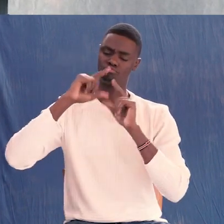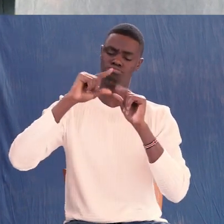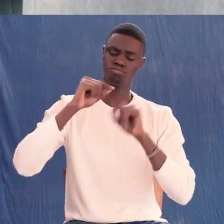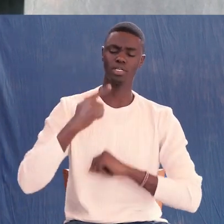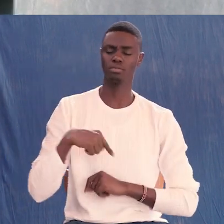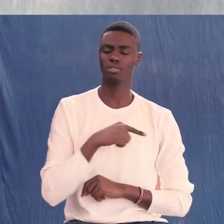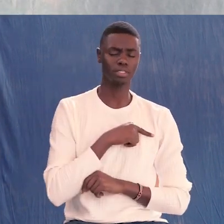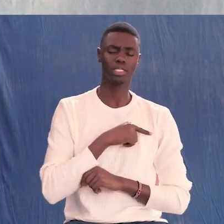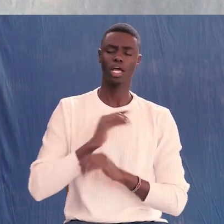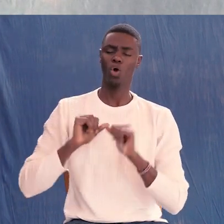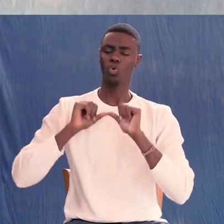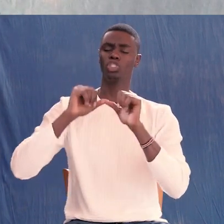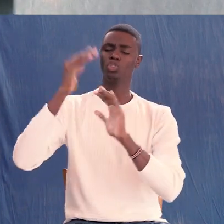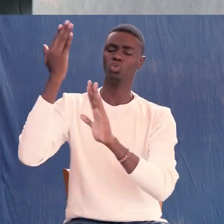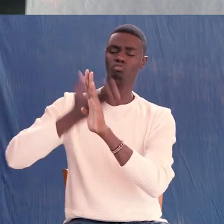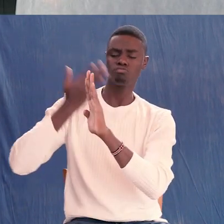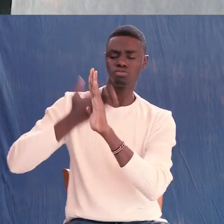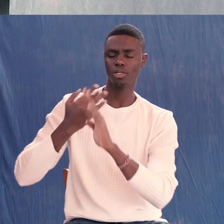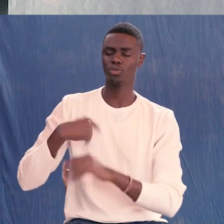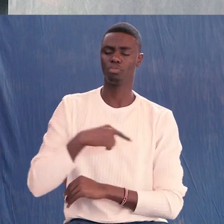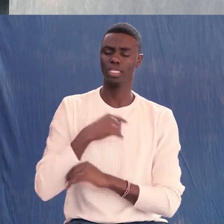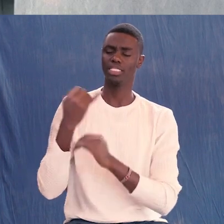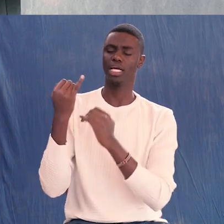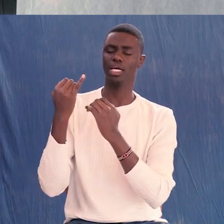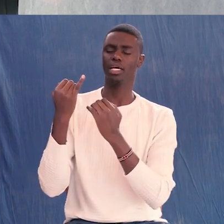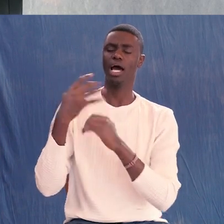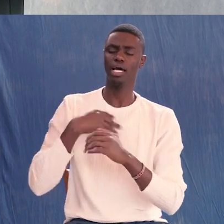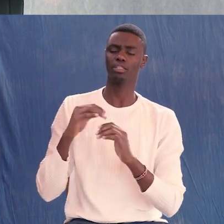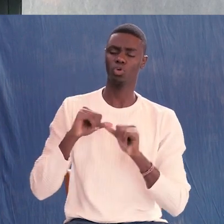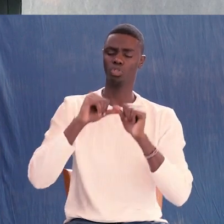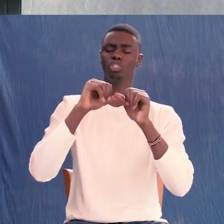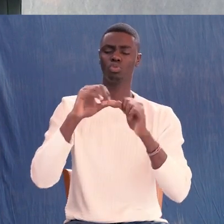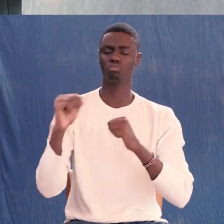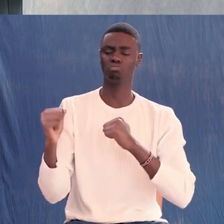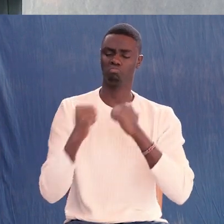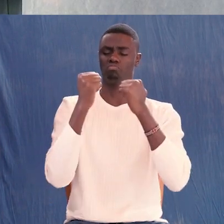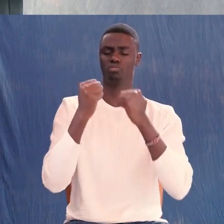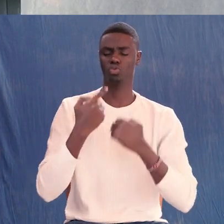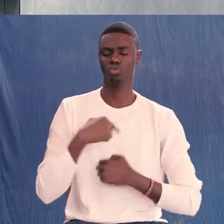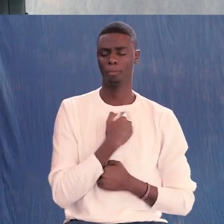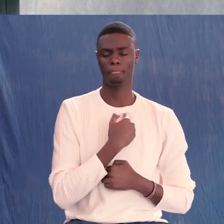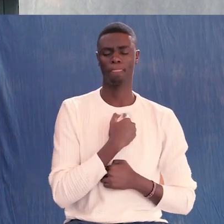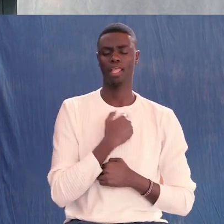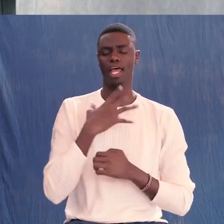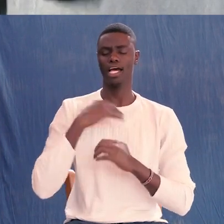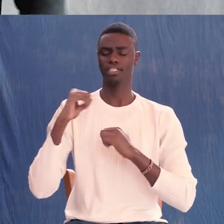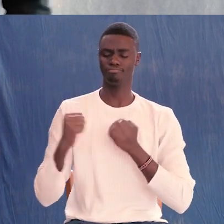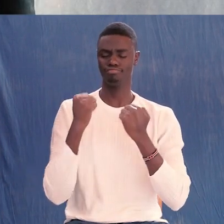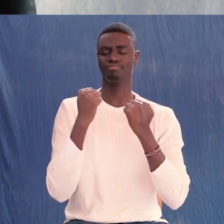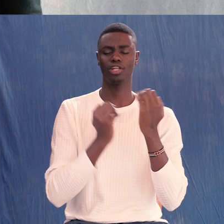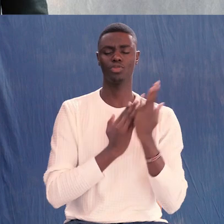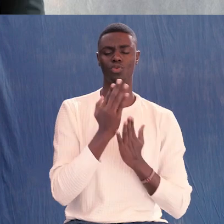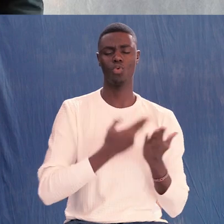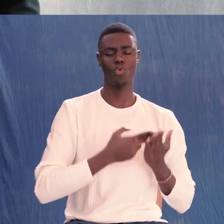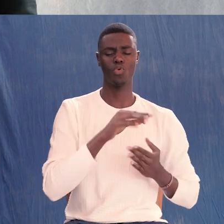you'd continue to prune us. Ask that you would continue to charge us and invigorate us by your Holy